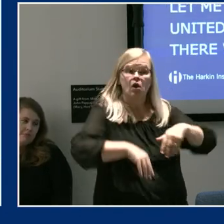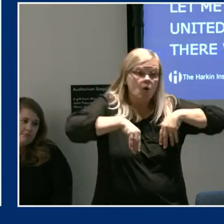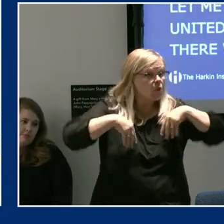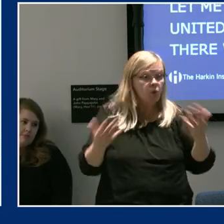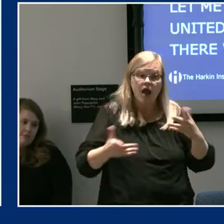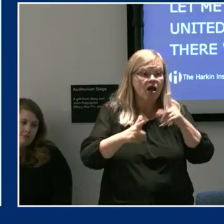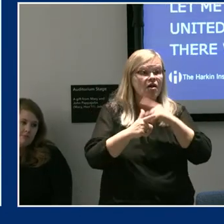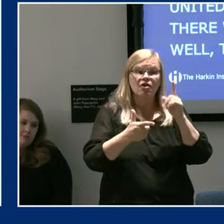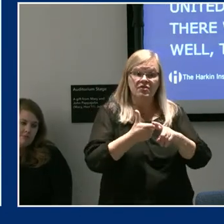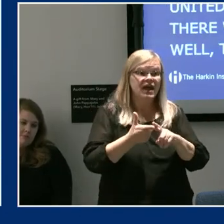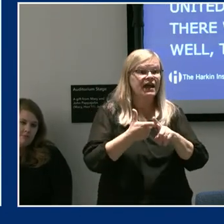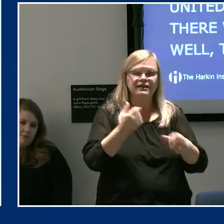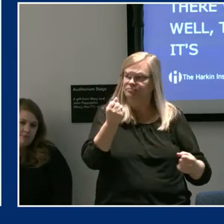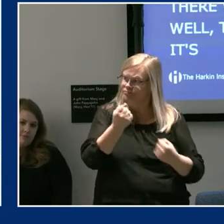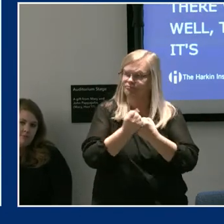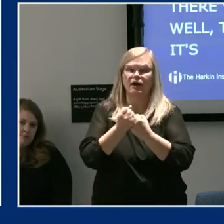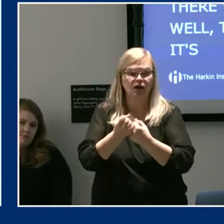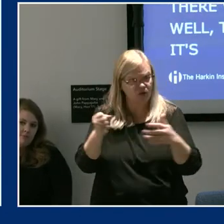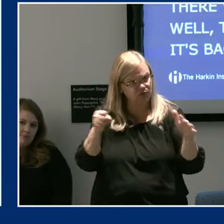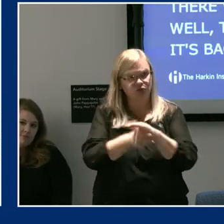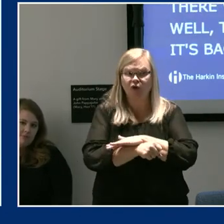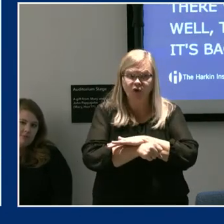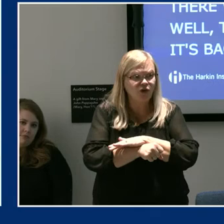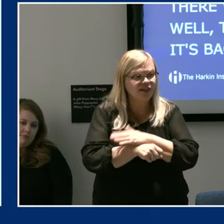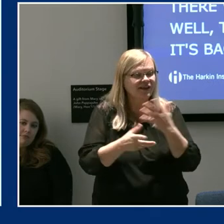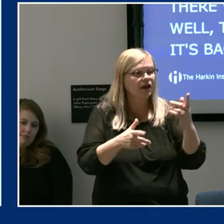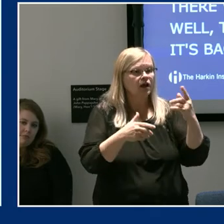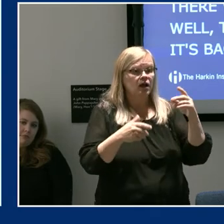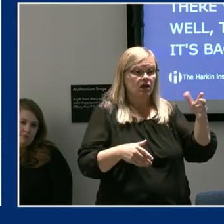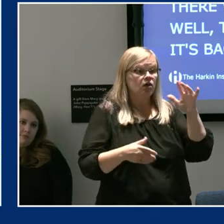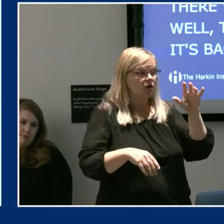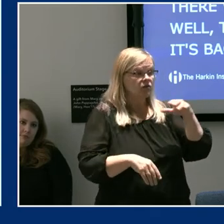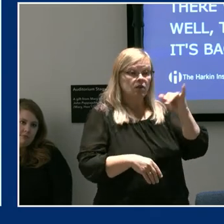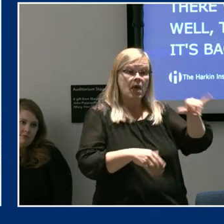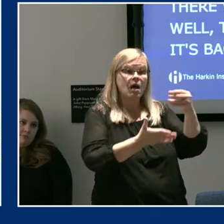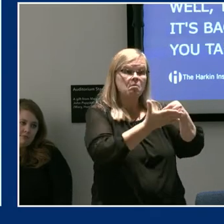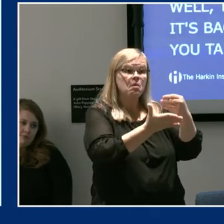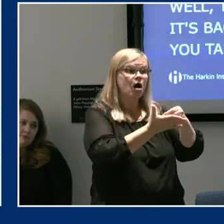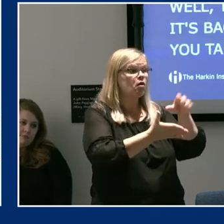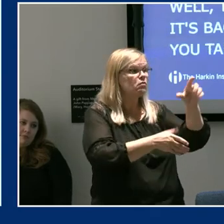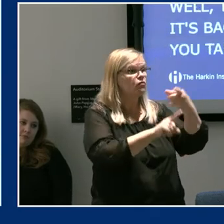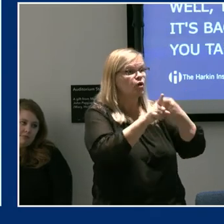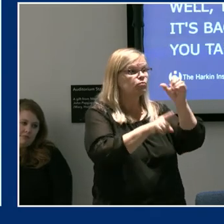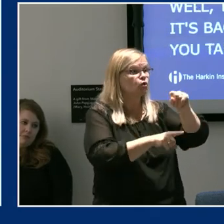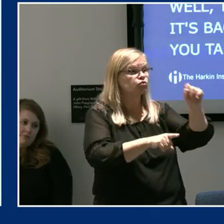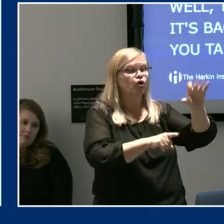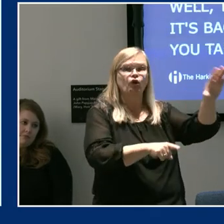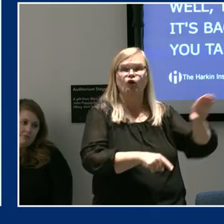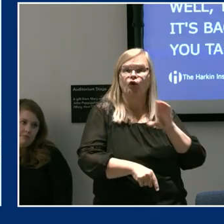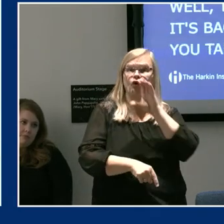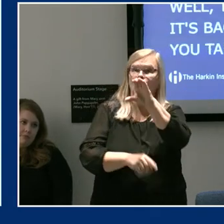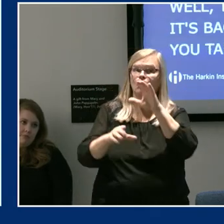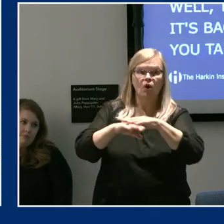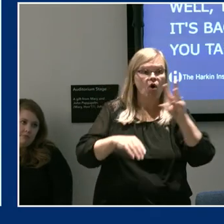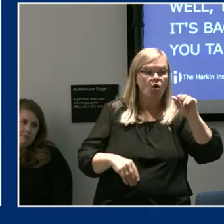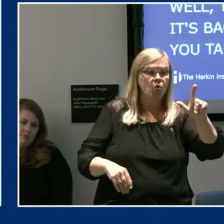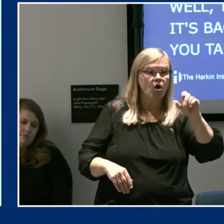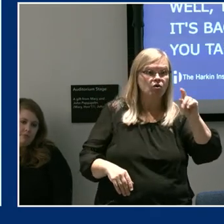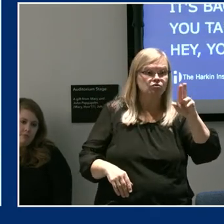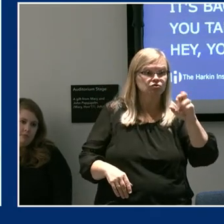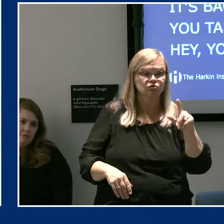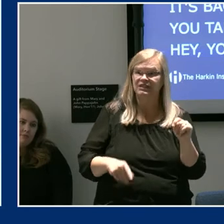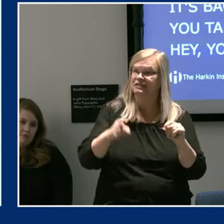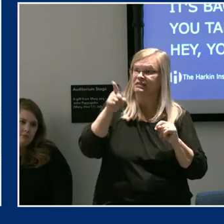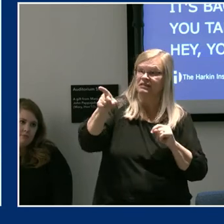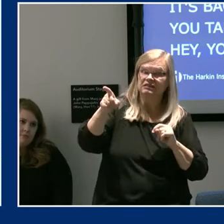faith and credit. Now, if you take that money and put it on Wall Street, hey, you may lose it. It's not backed by the full faith